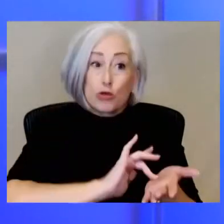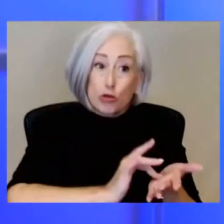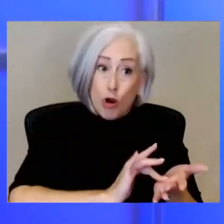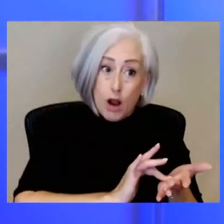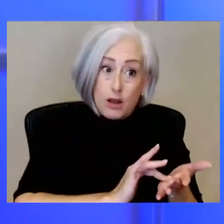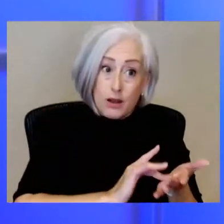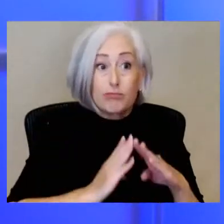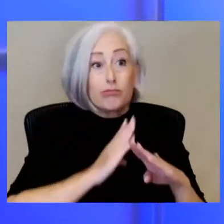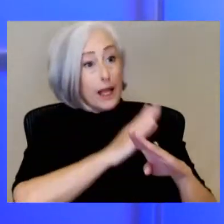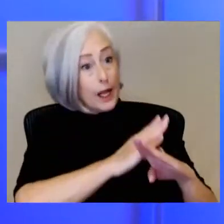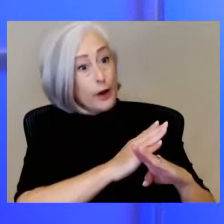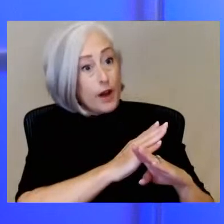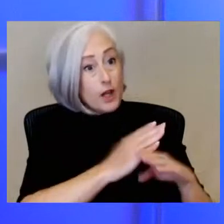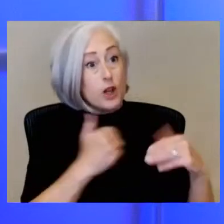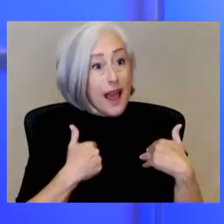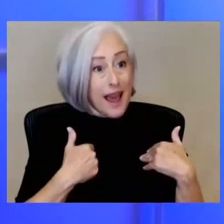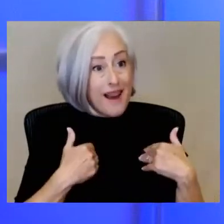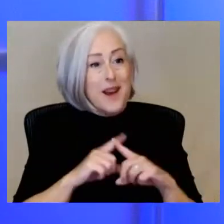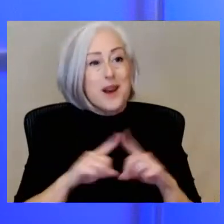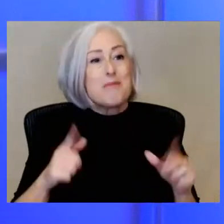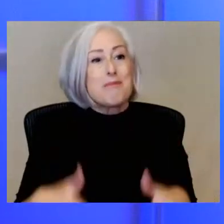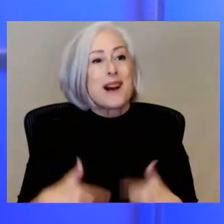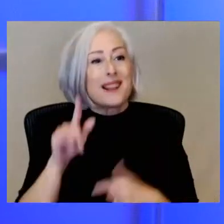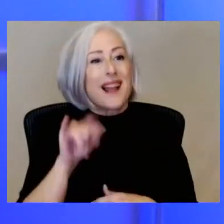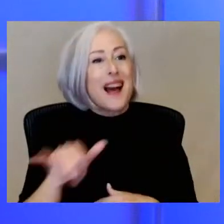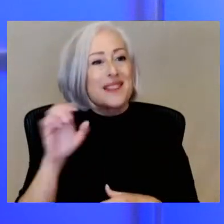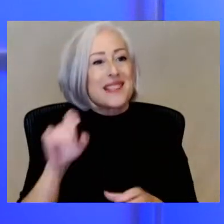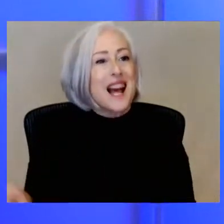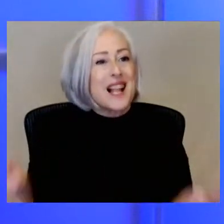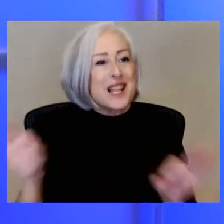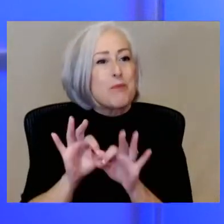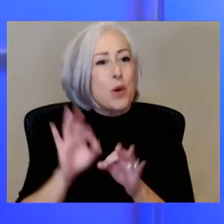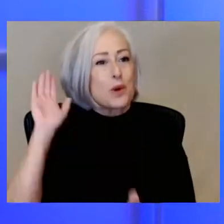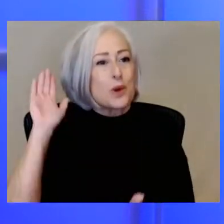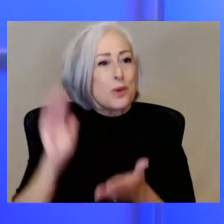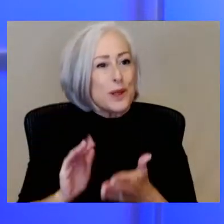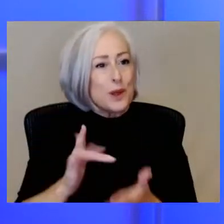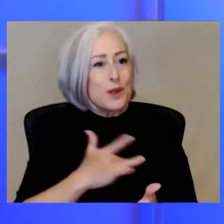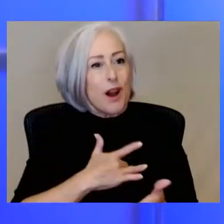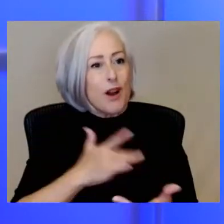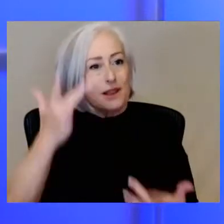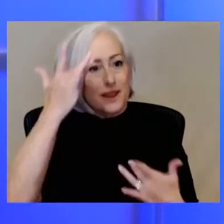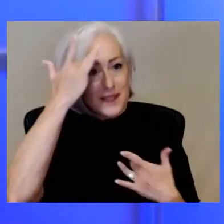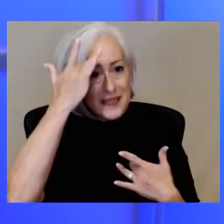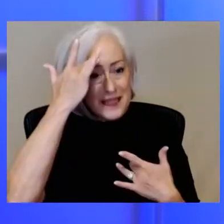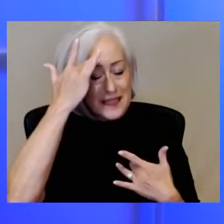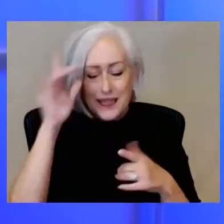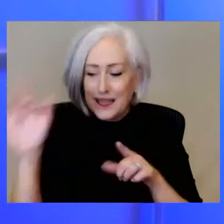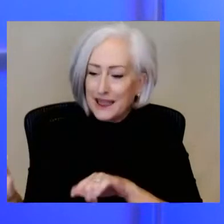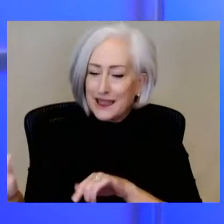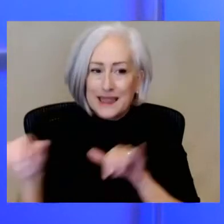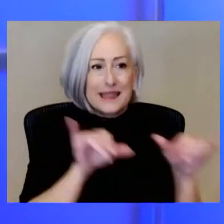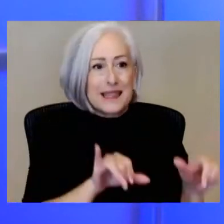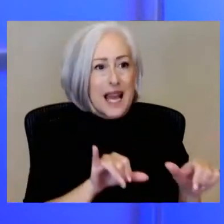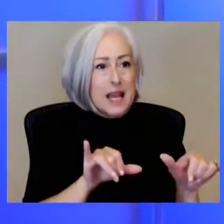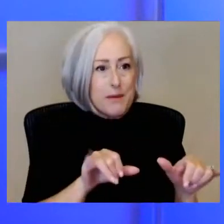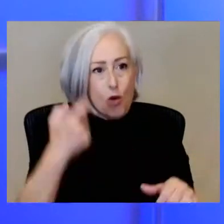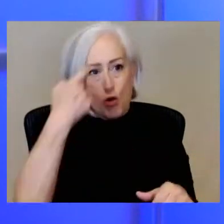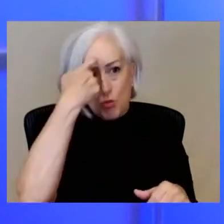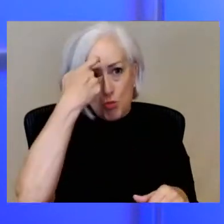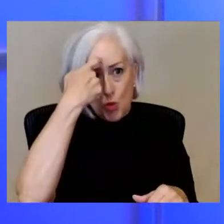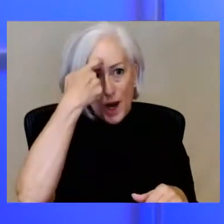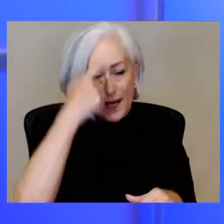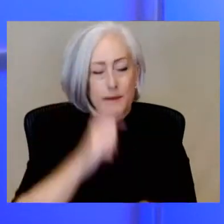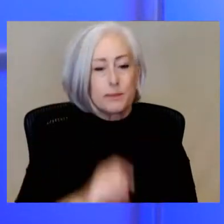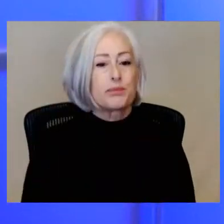in reducing the risk of heart disease. We think the very same thing, is true for the brain. That we're